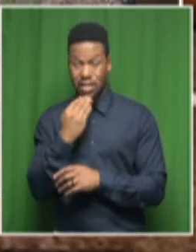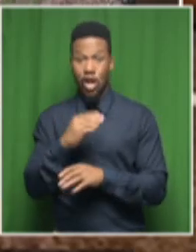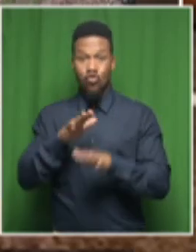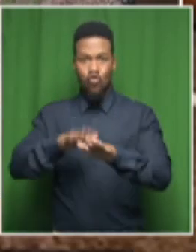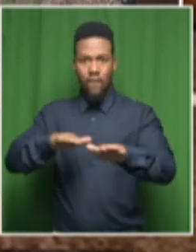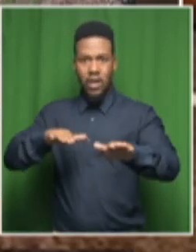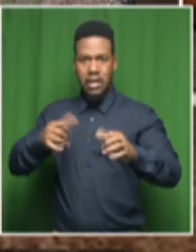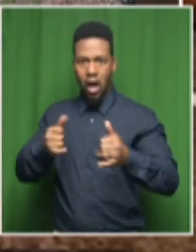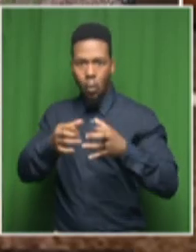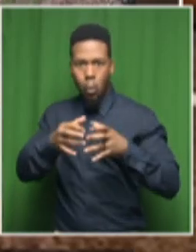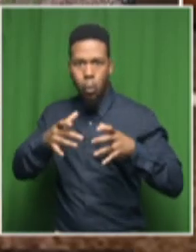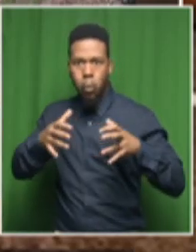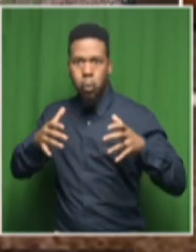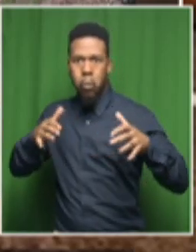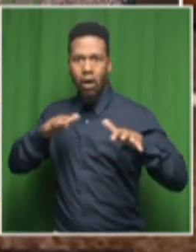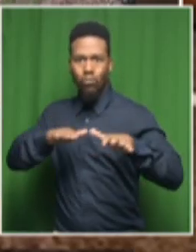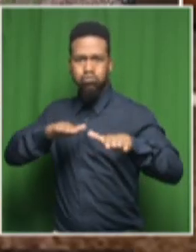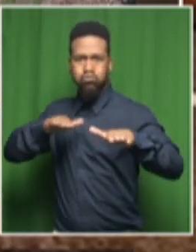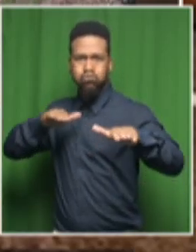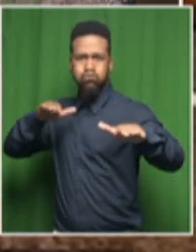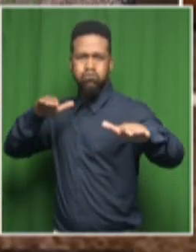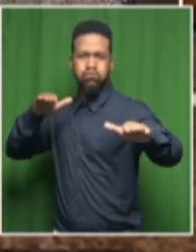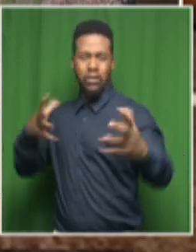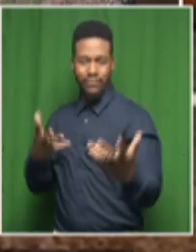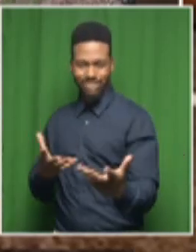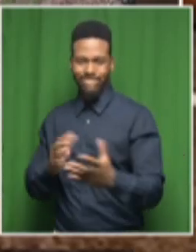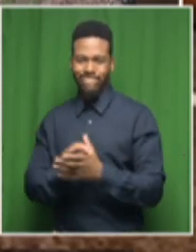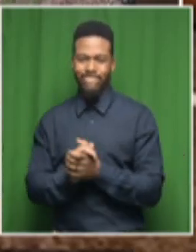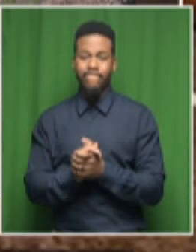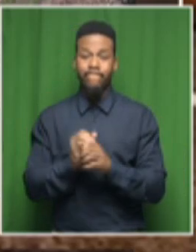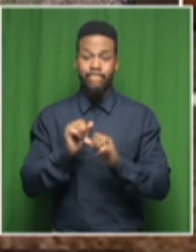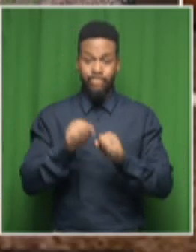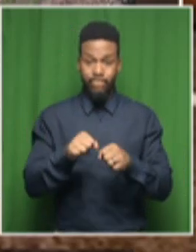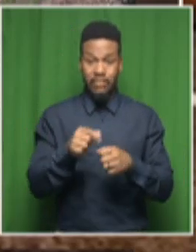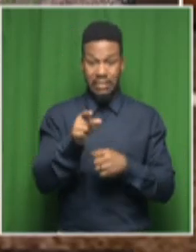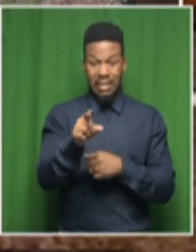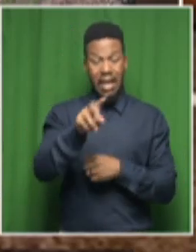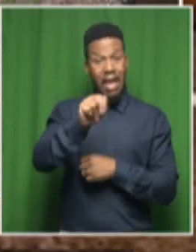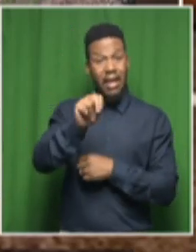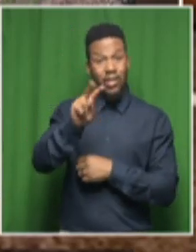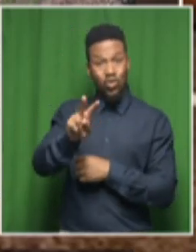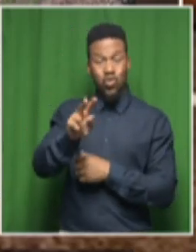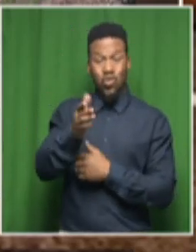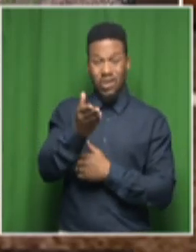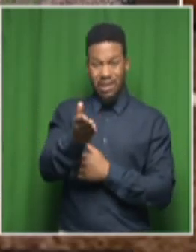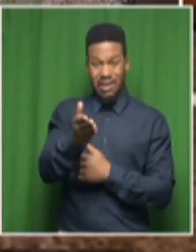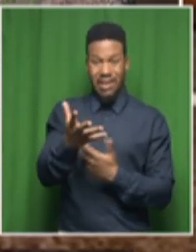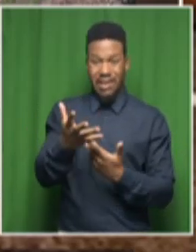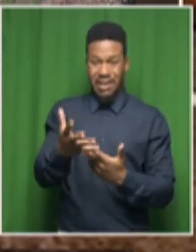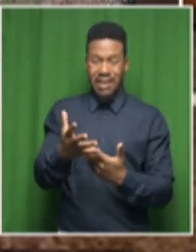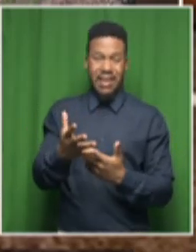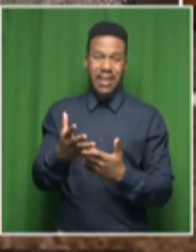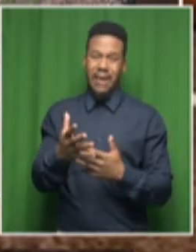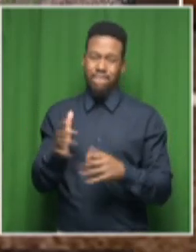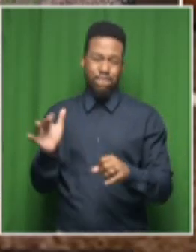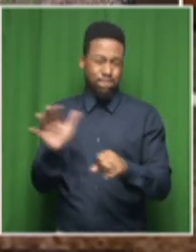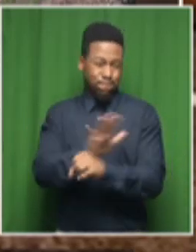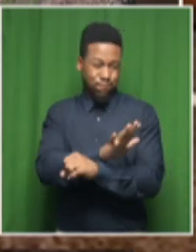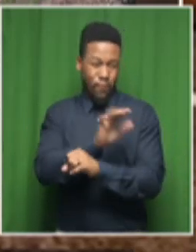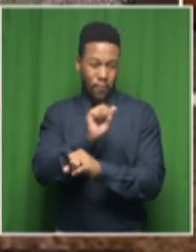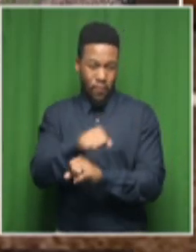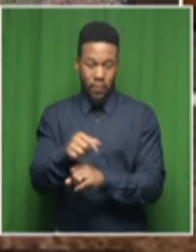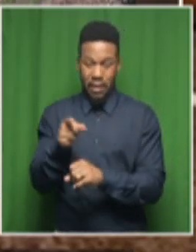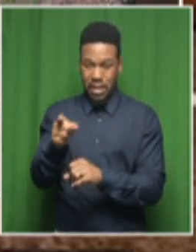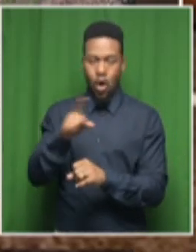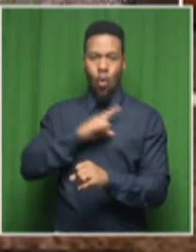Spaghetti Junction to the roadworks. And as you'll note on the picture there, there's no hard shoulder. The previous hard shoulder is now given over to lane construction. And